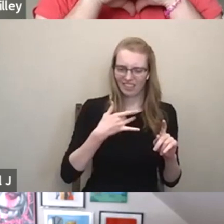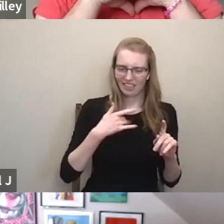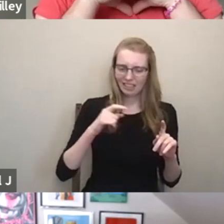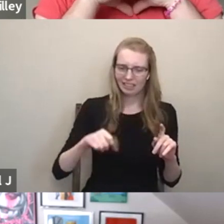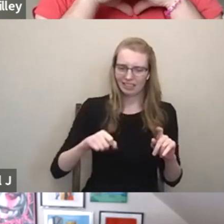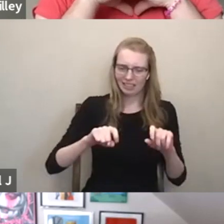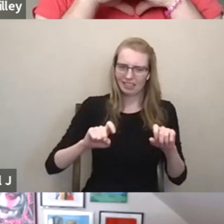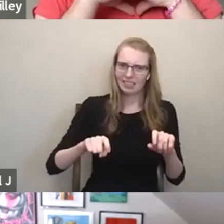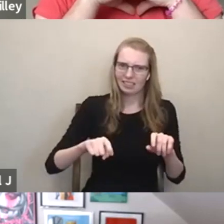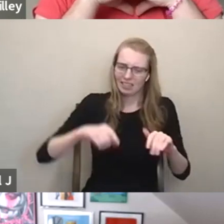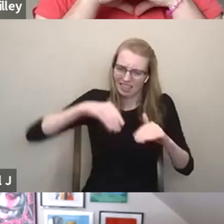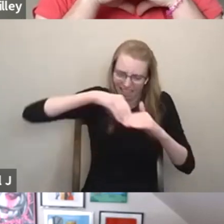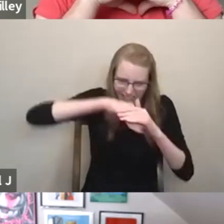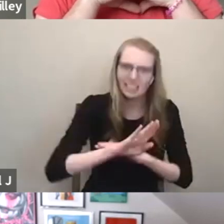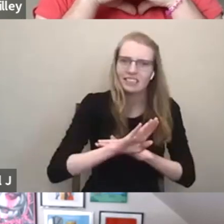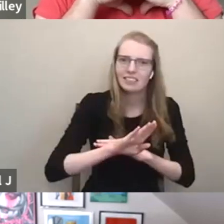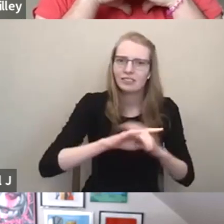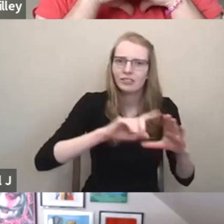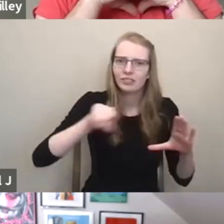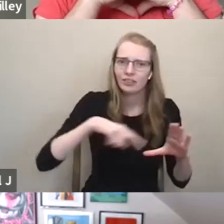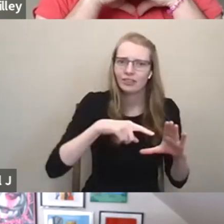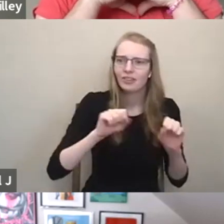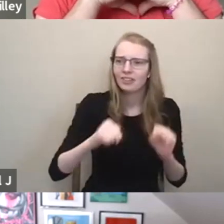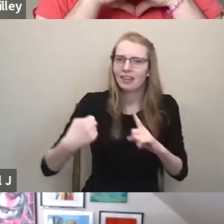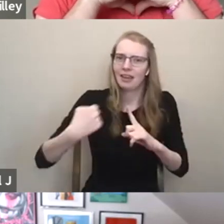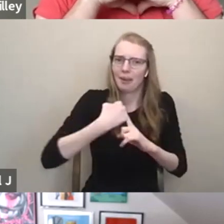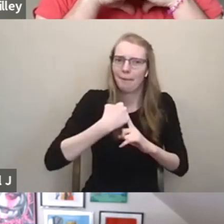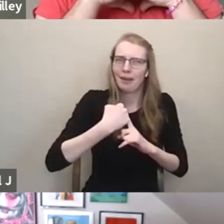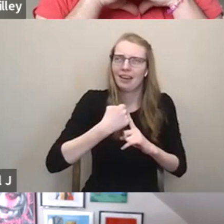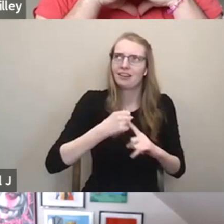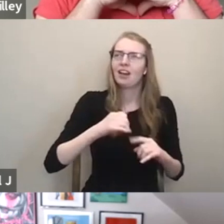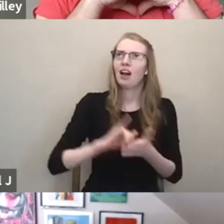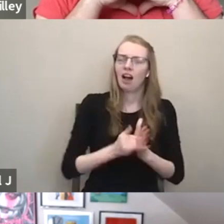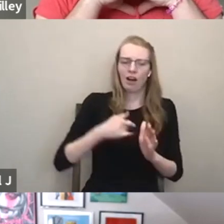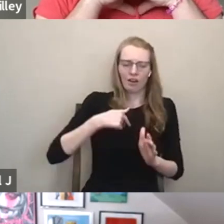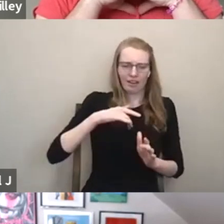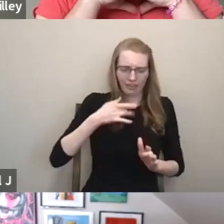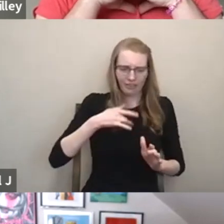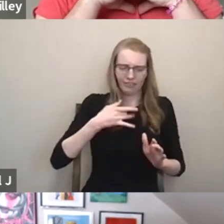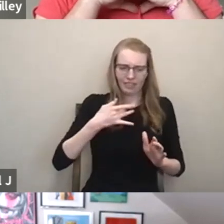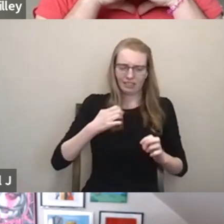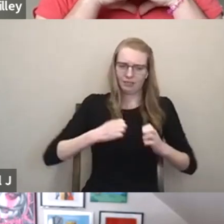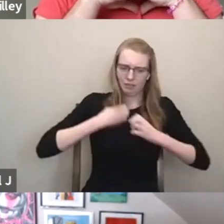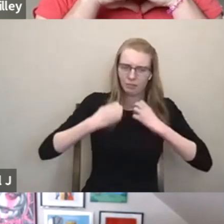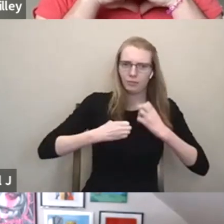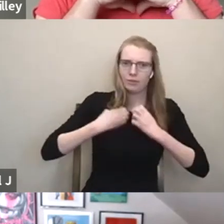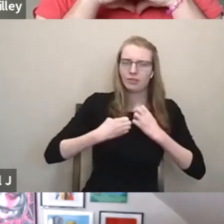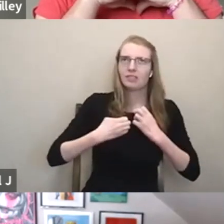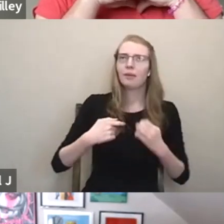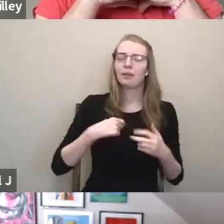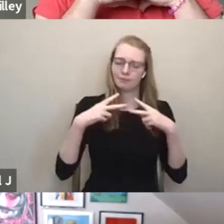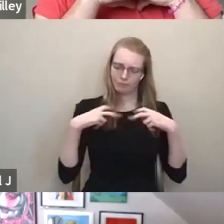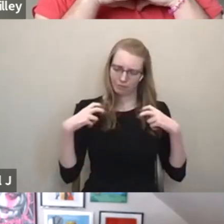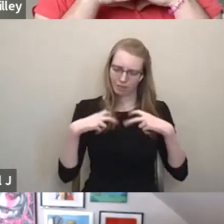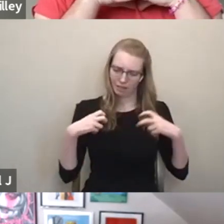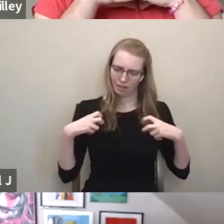and expectations on ourselves. So when I thought about that in my own journey, I think, I started my career